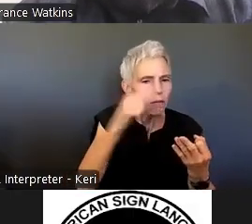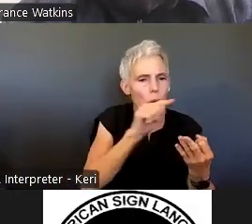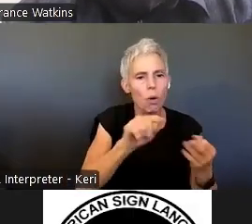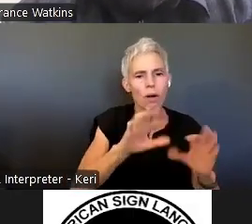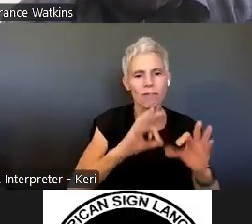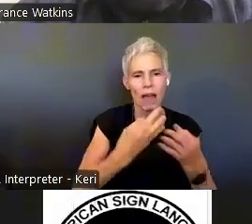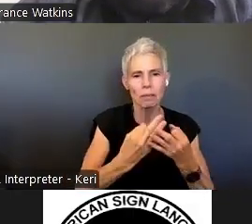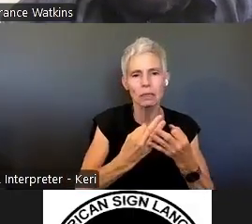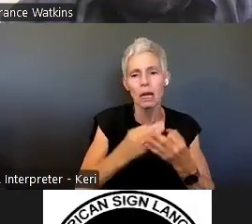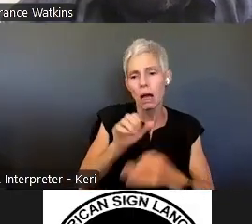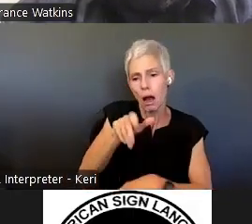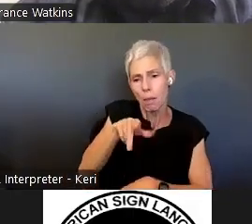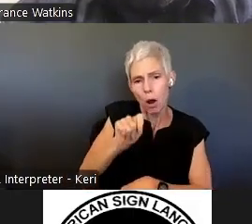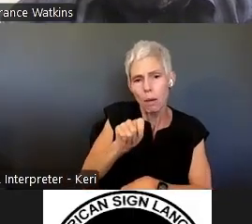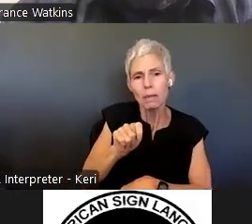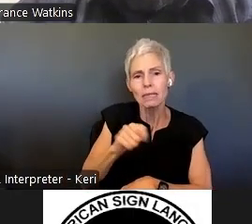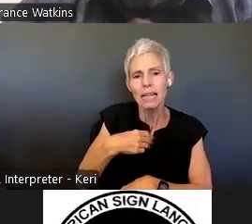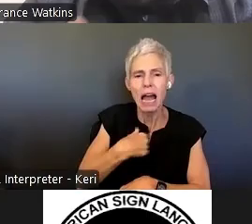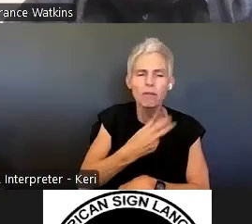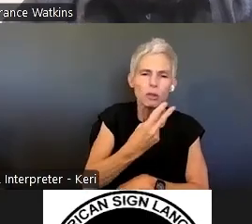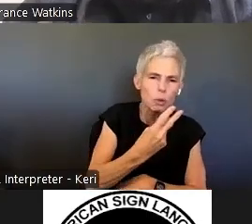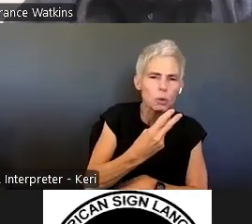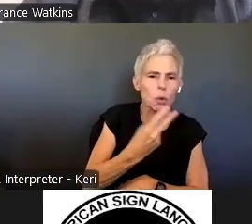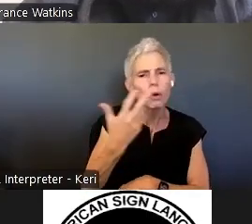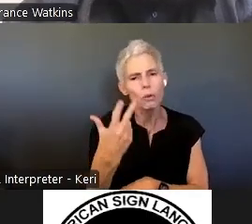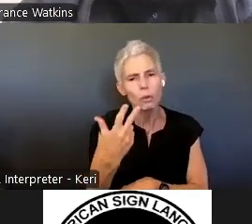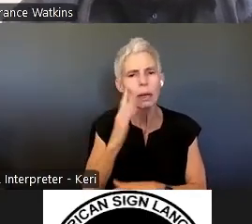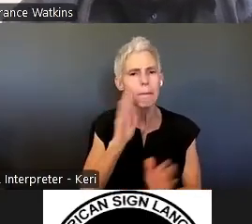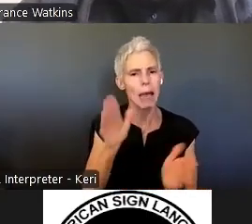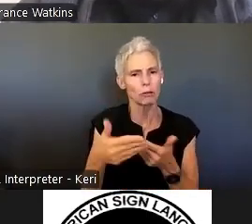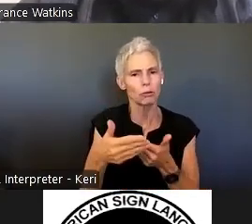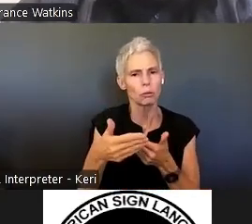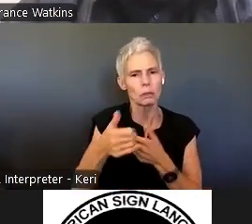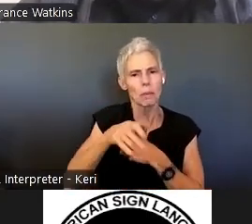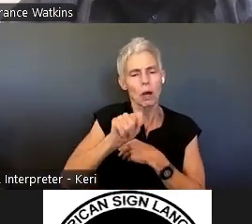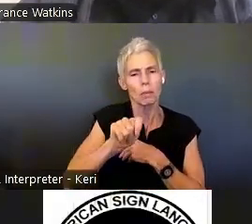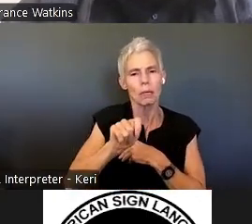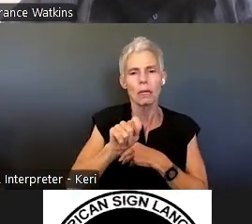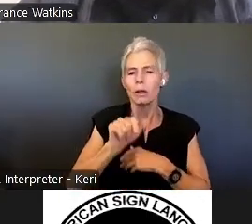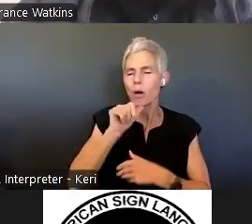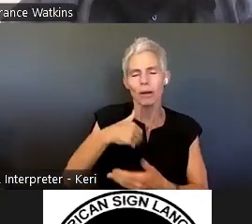bedroom apartments. Again, we don't have the funding. It's